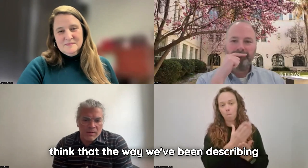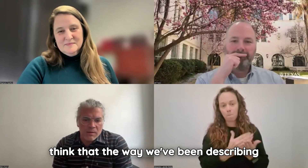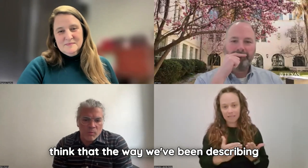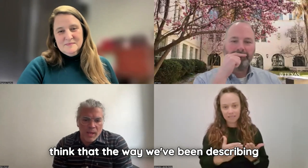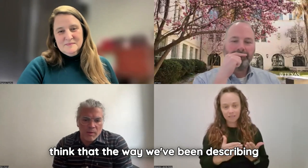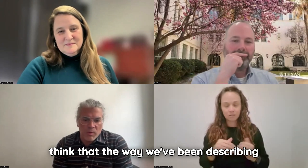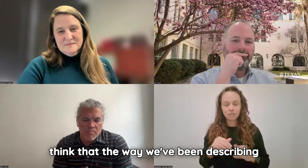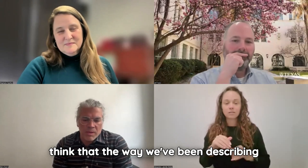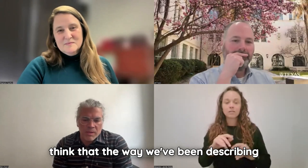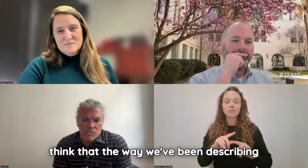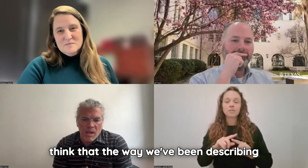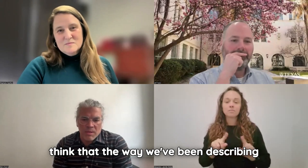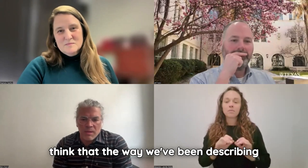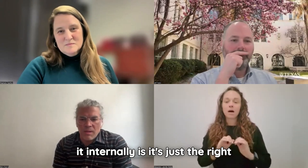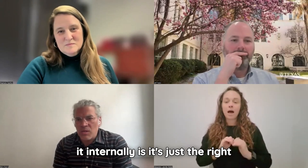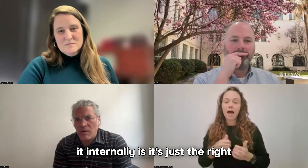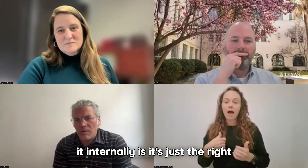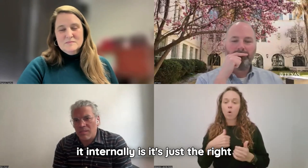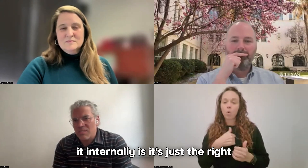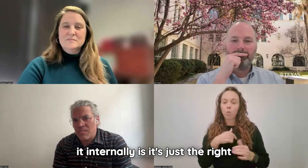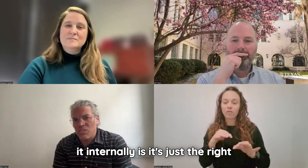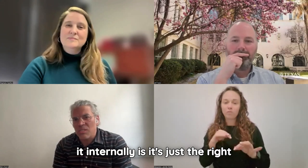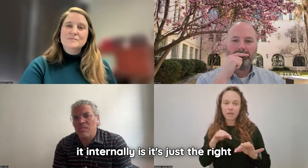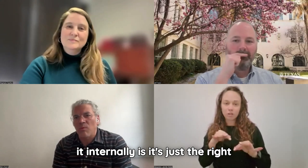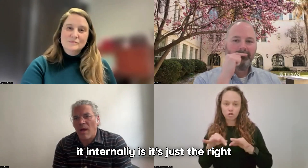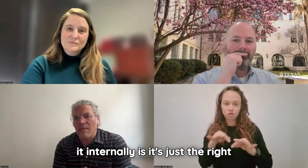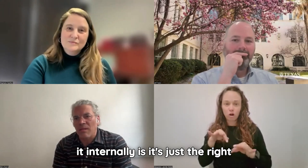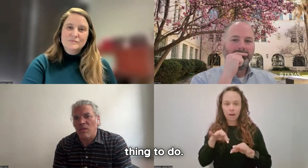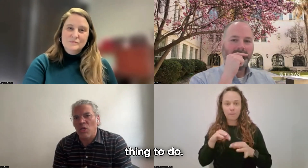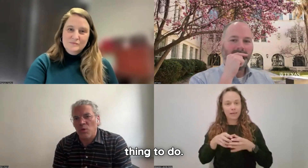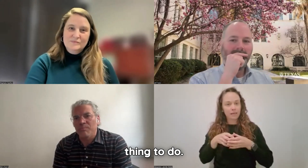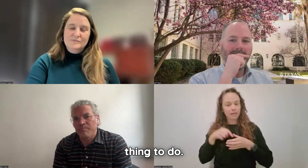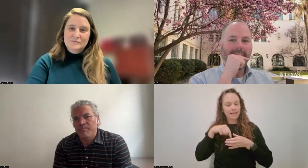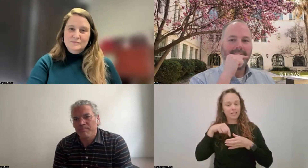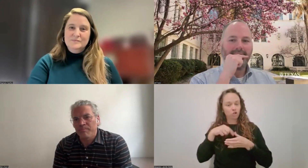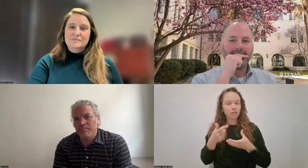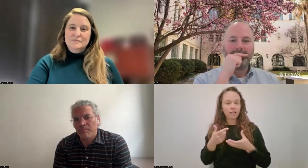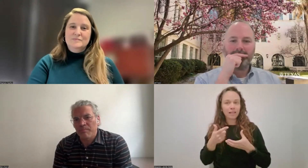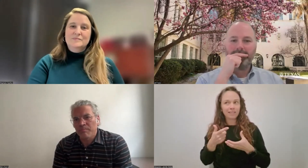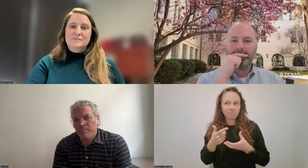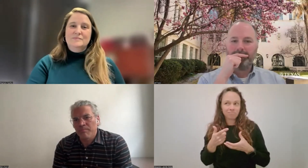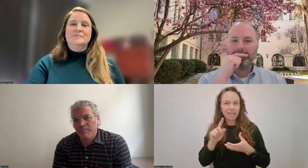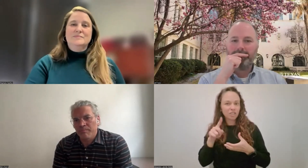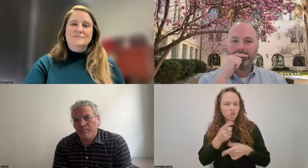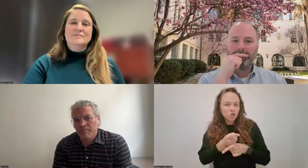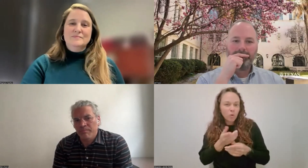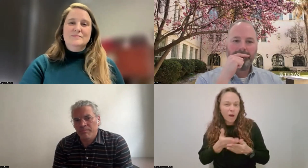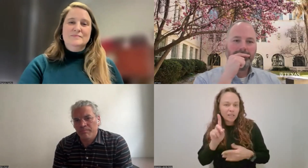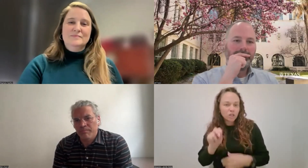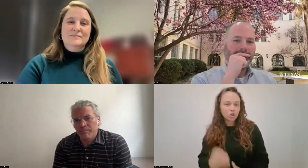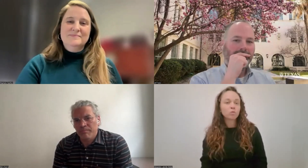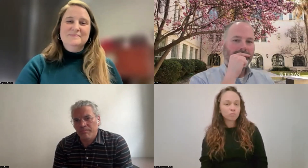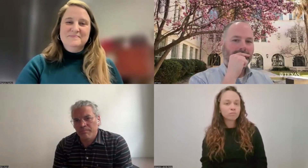think that the way we've been describing it internally is it's just the right thing to do.